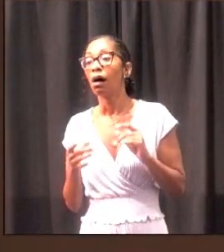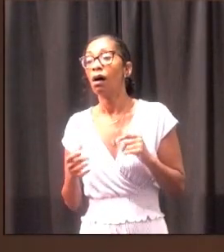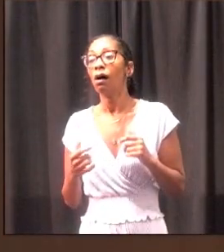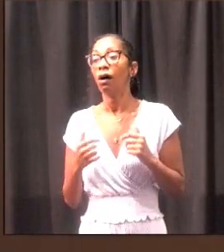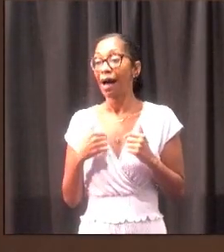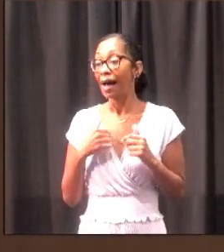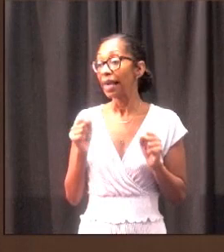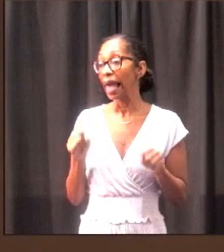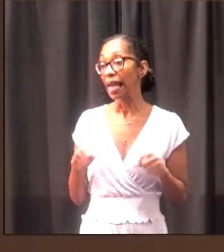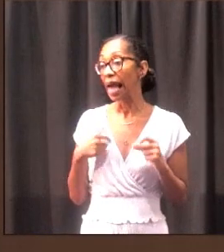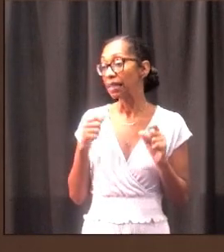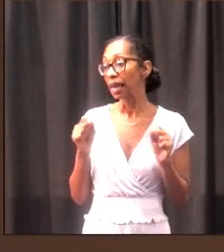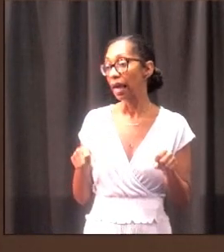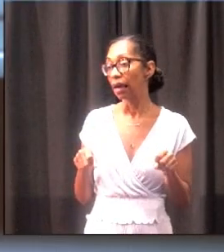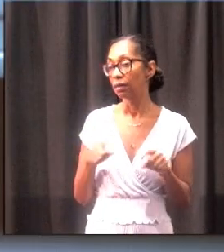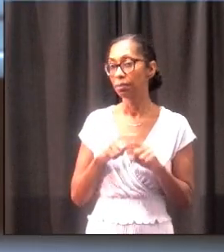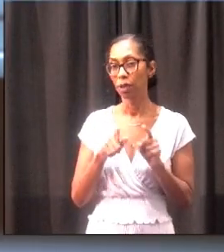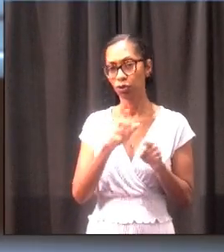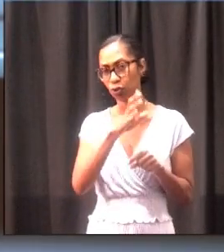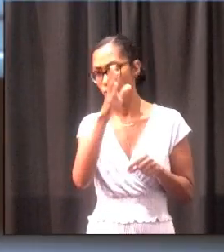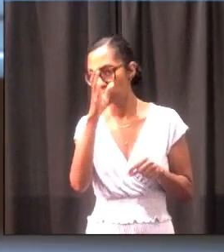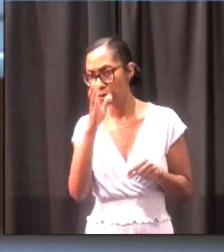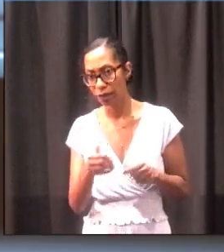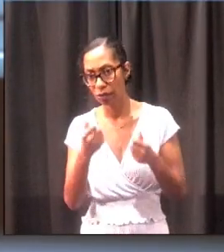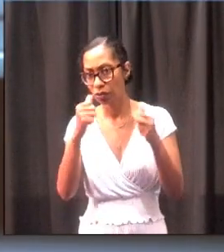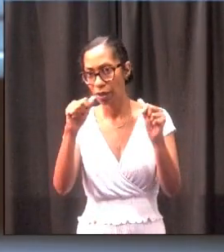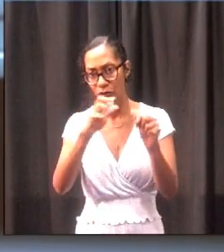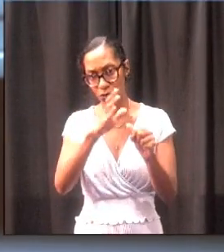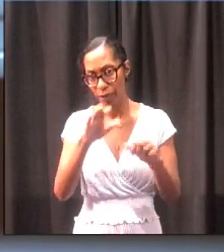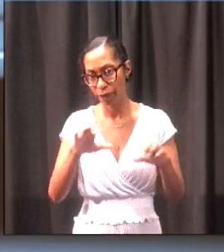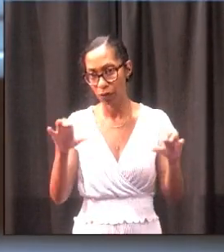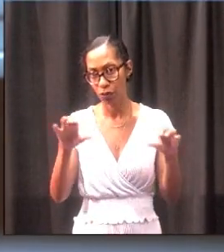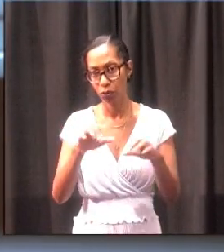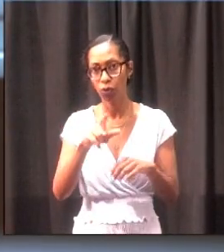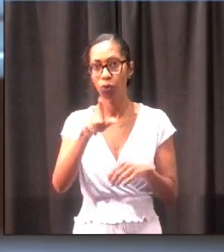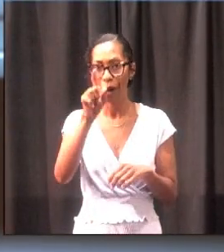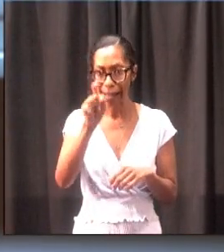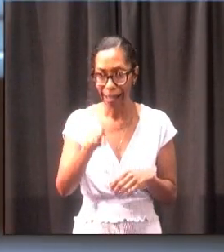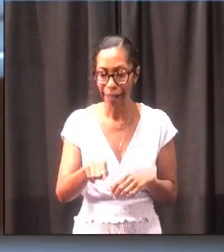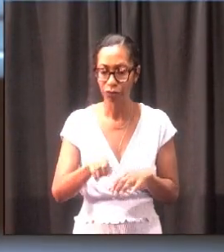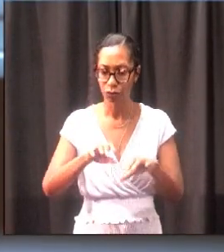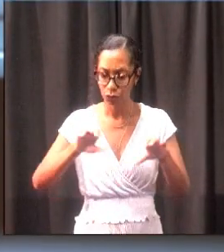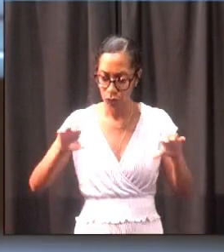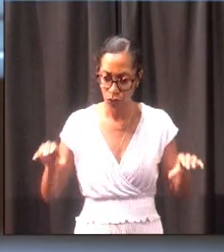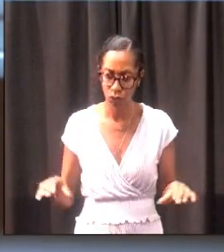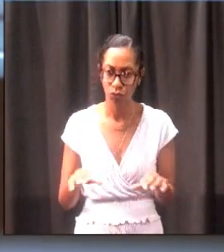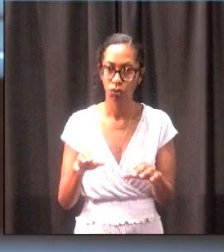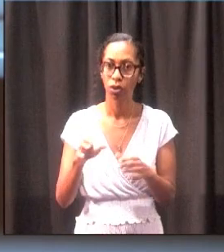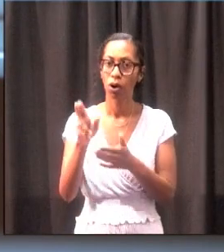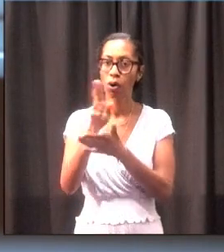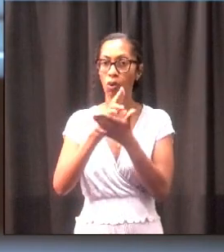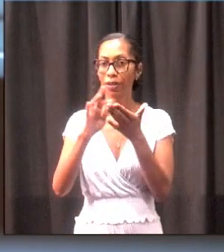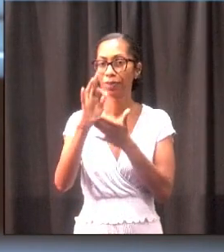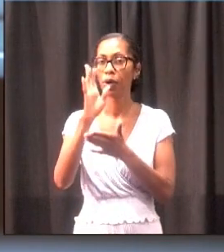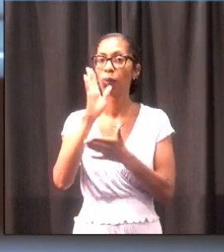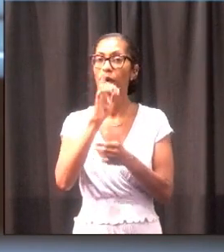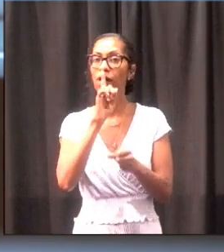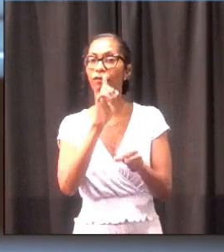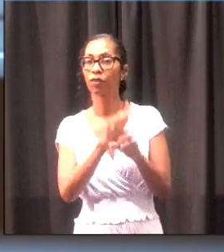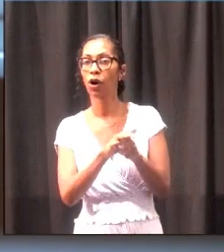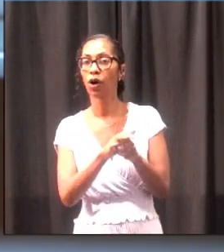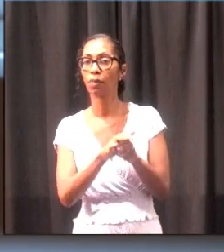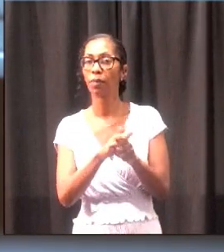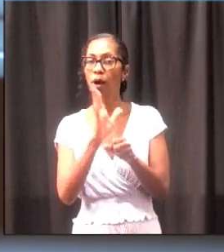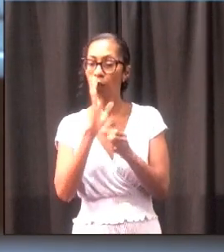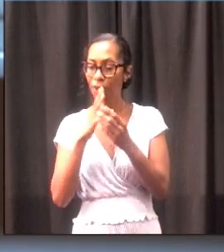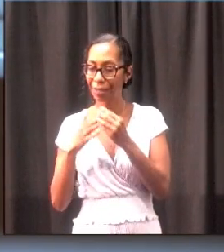never do it. It has to be confirmed by the Holy Spirit working through